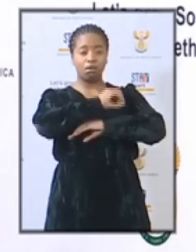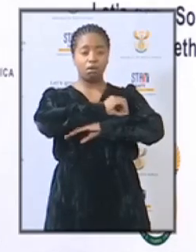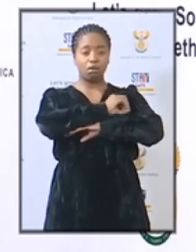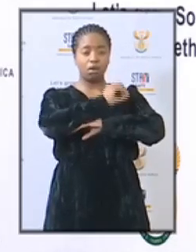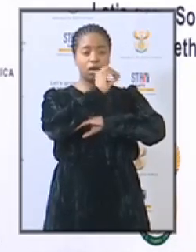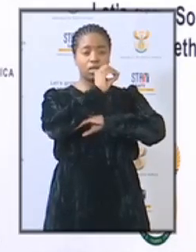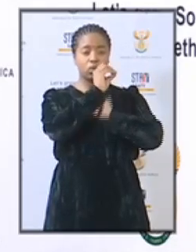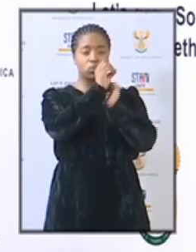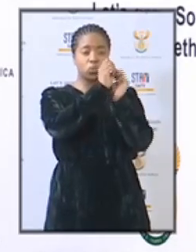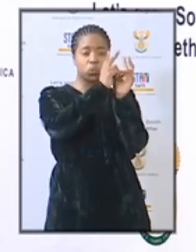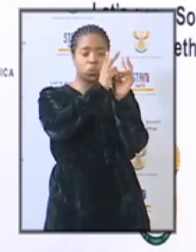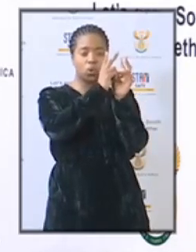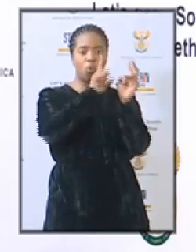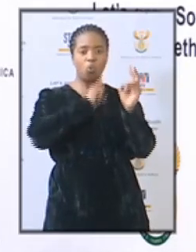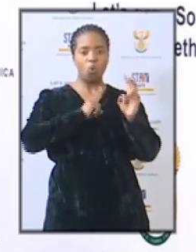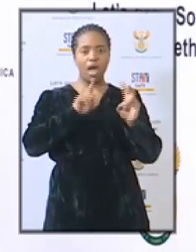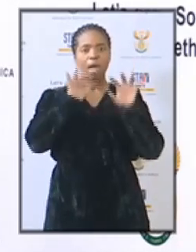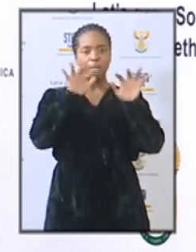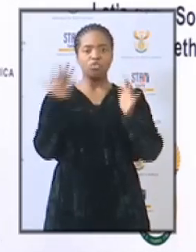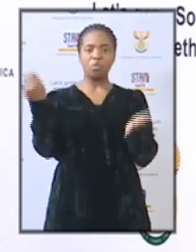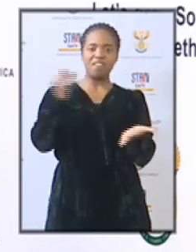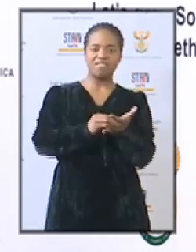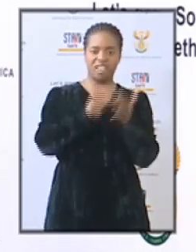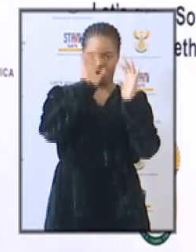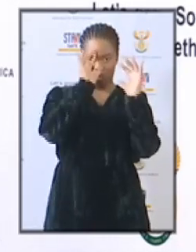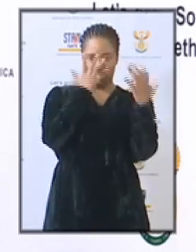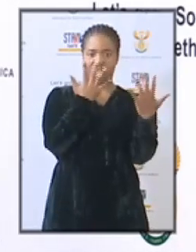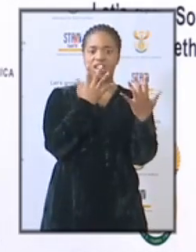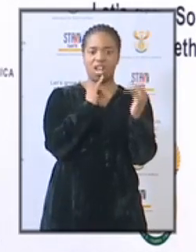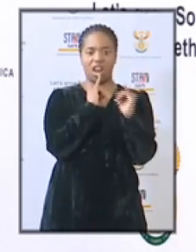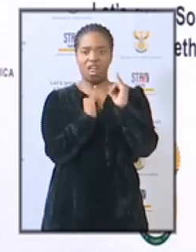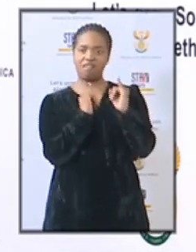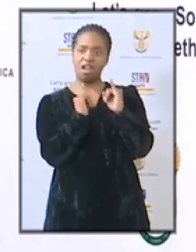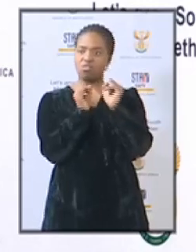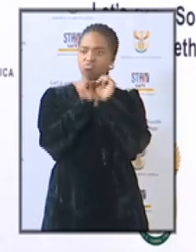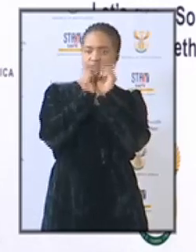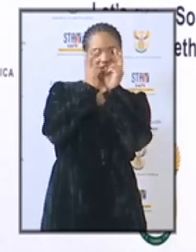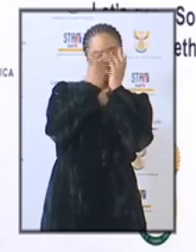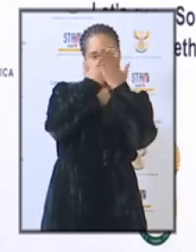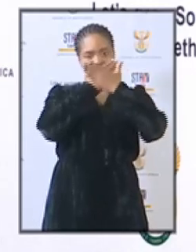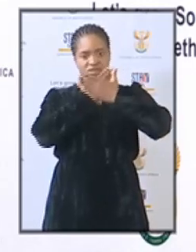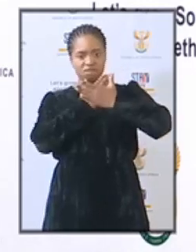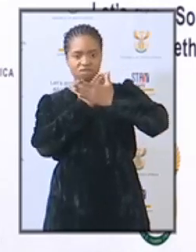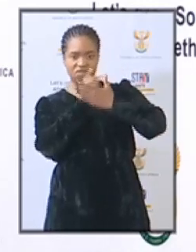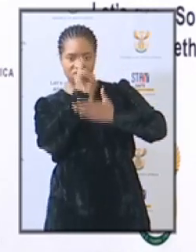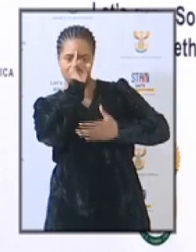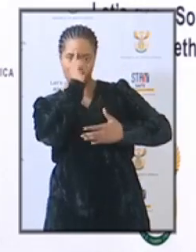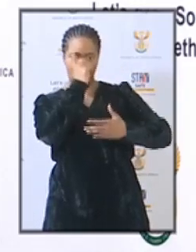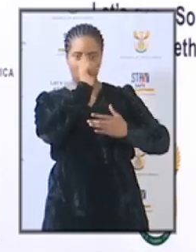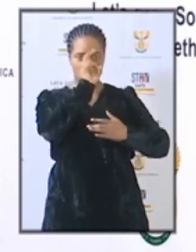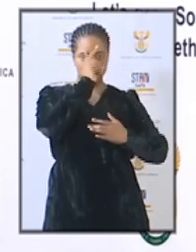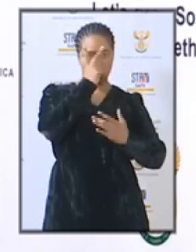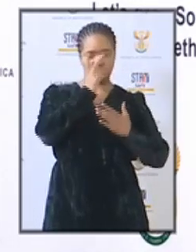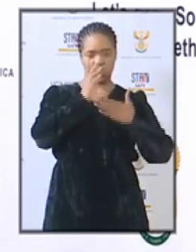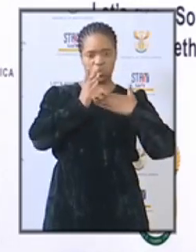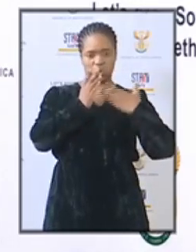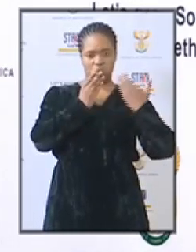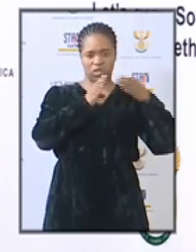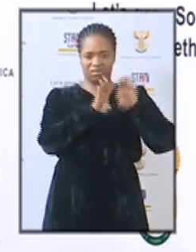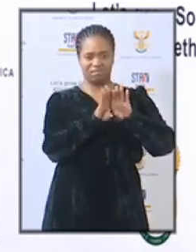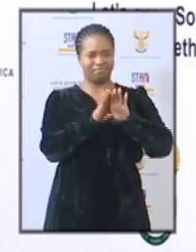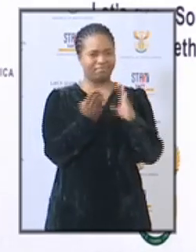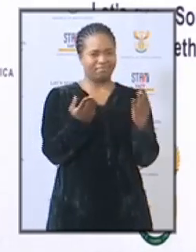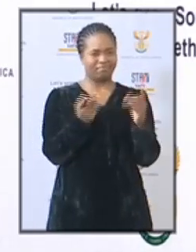they start normally arriving at 10, 11 o'clock. That's the time where the curfew has already started. I think that's